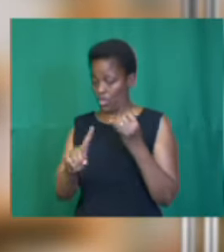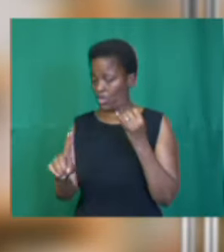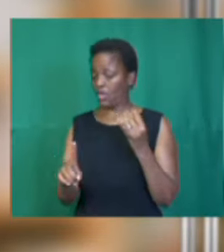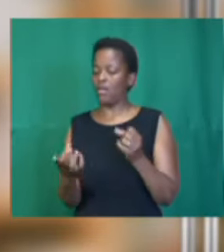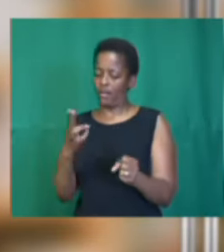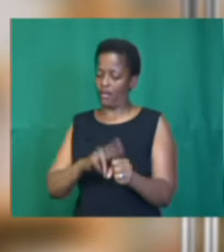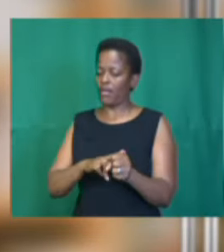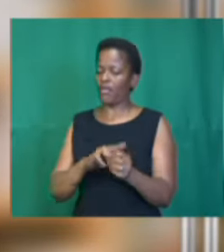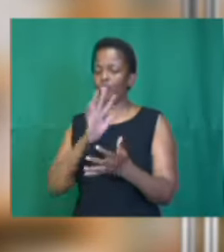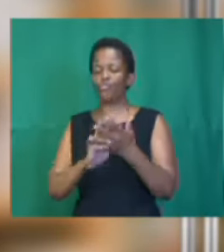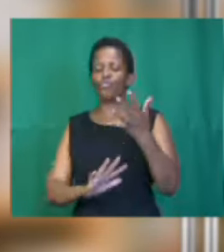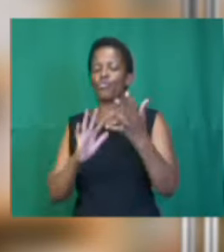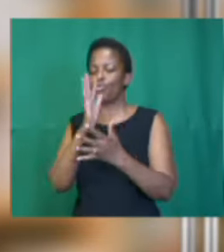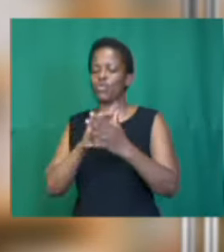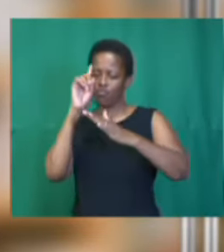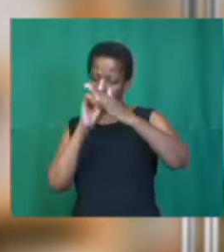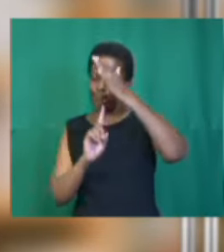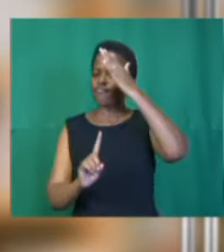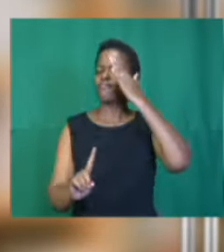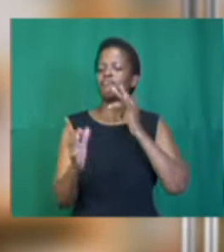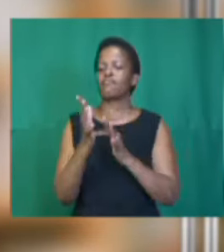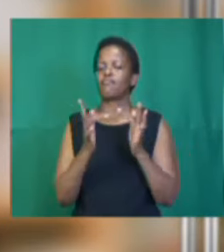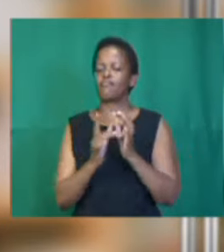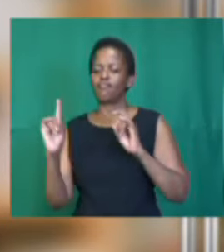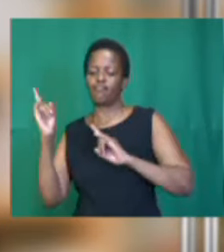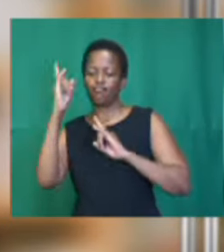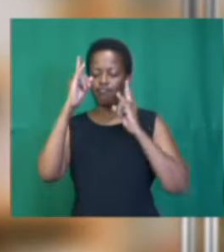the narration of the triumphal entry.